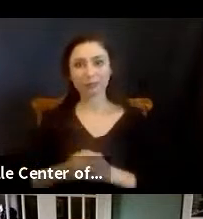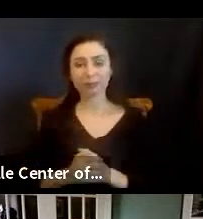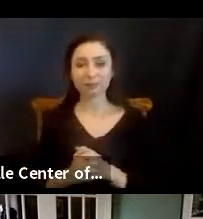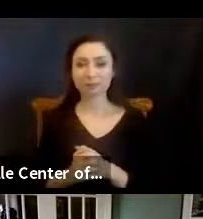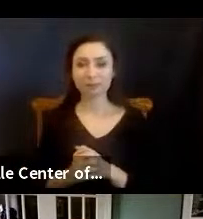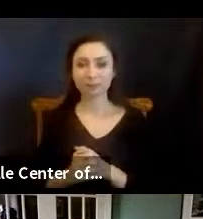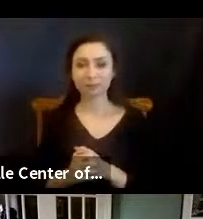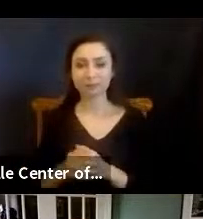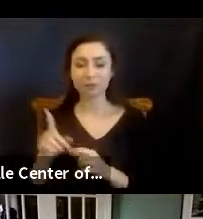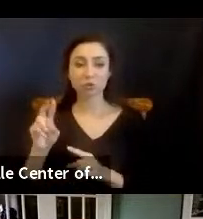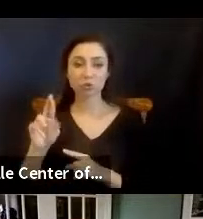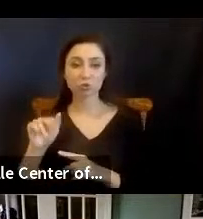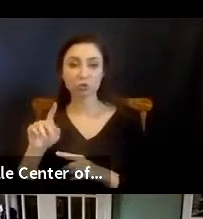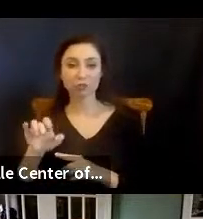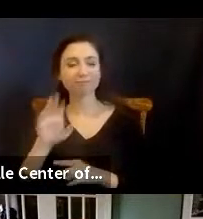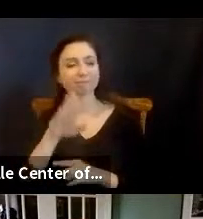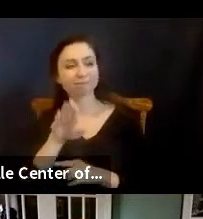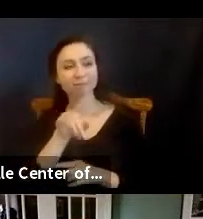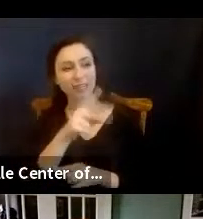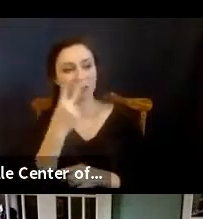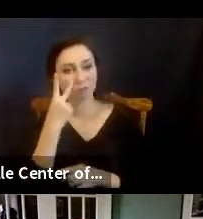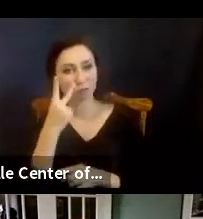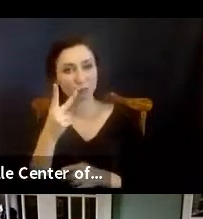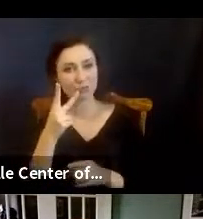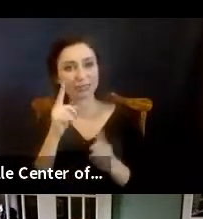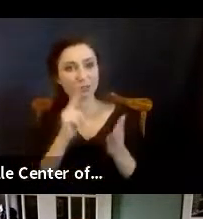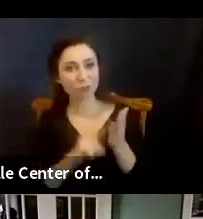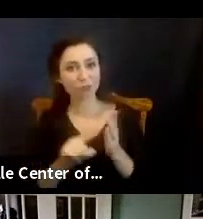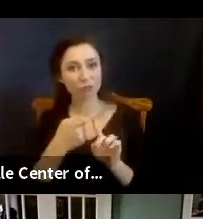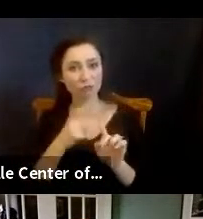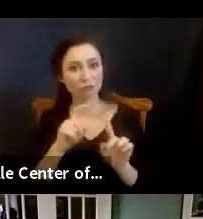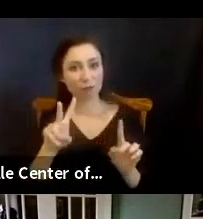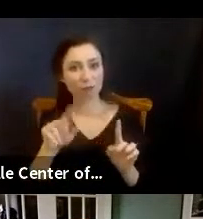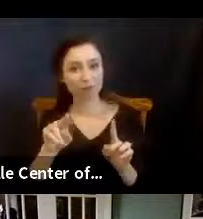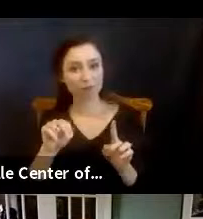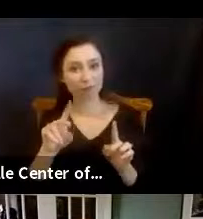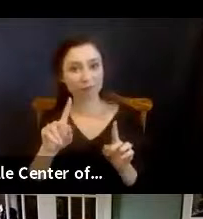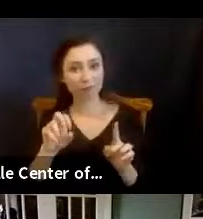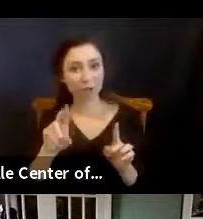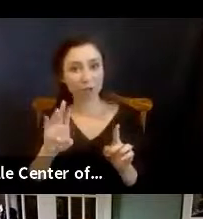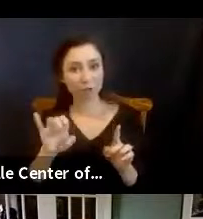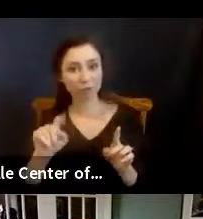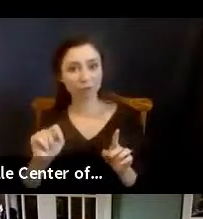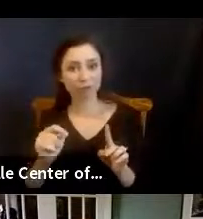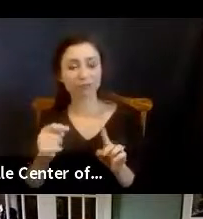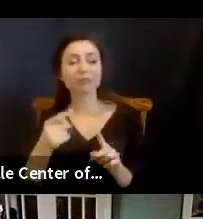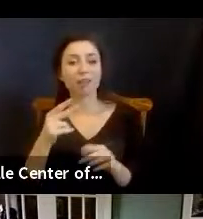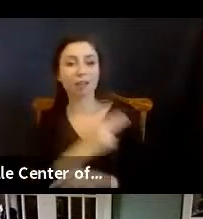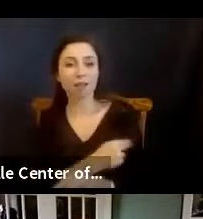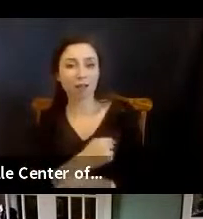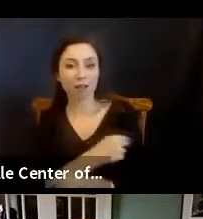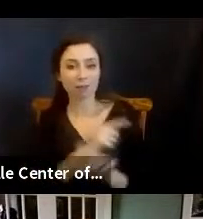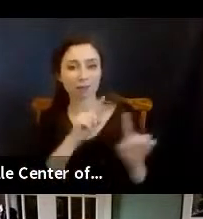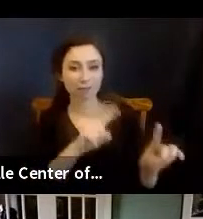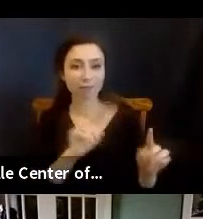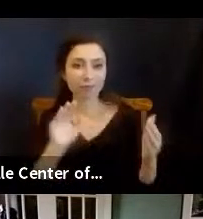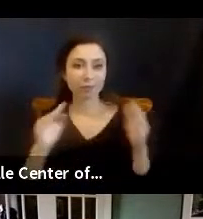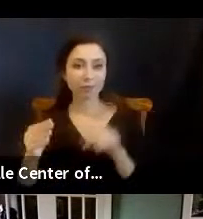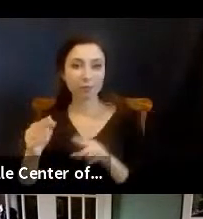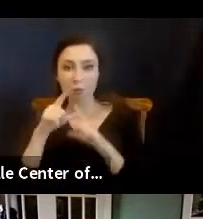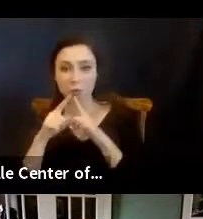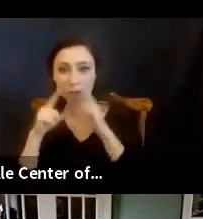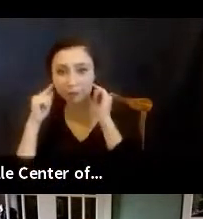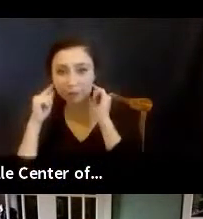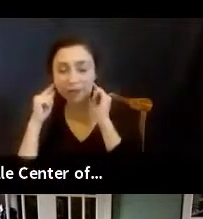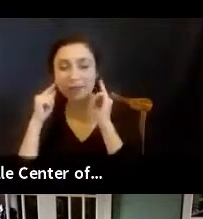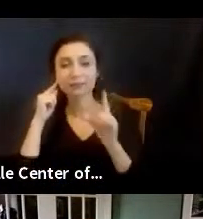Dr. Shamiyeh, have you seen the study from Vanderbilt that hospitalizations versus masks,